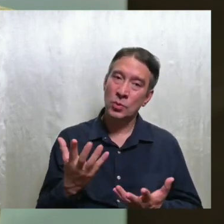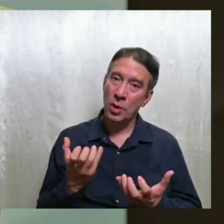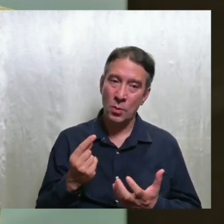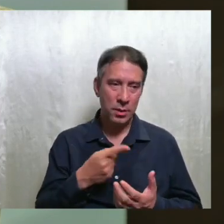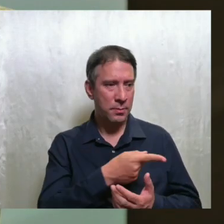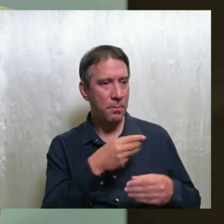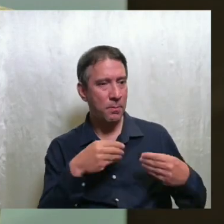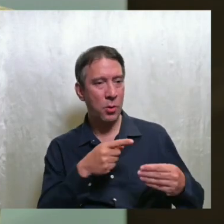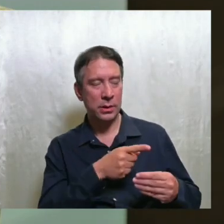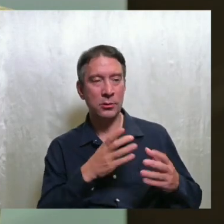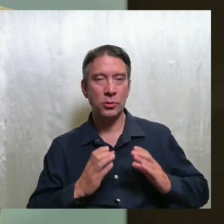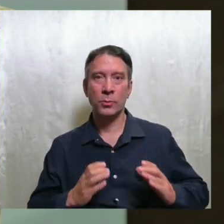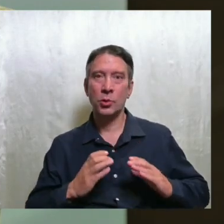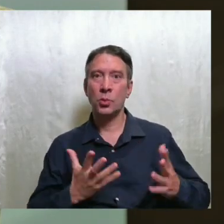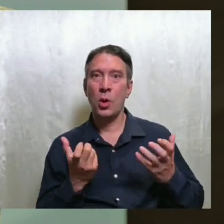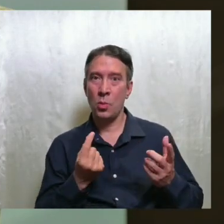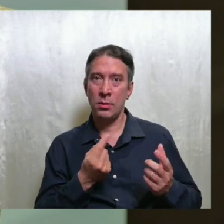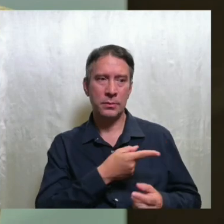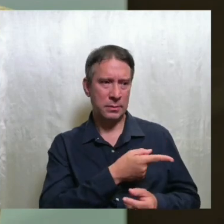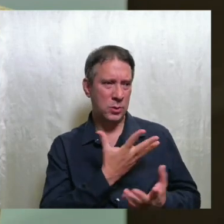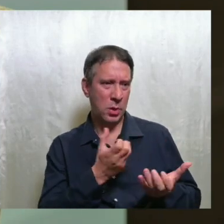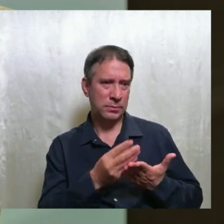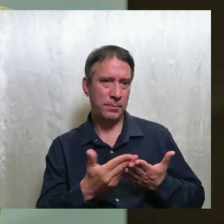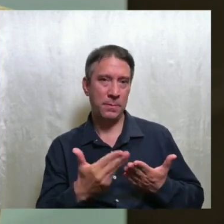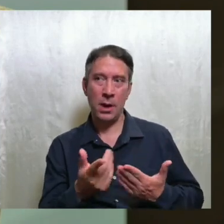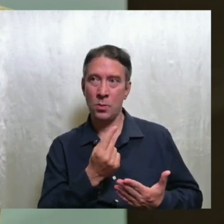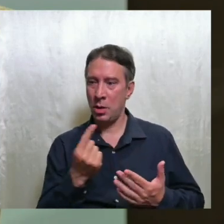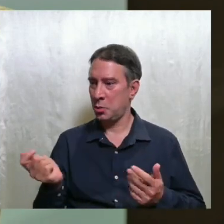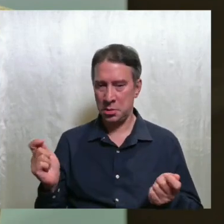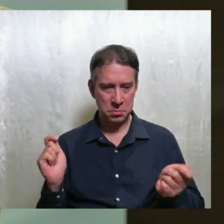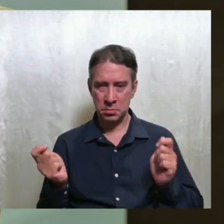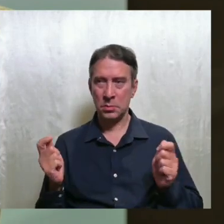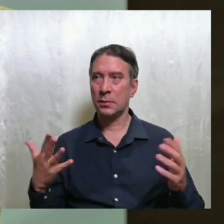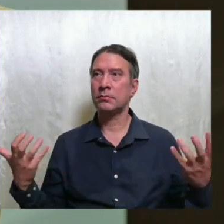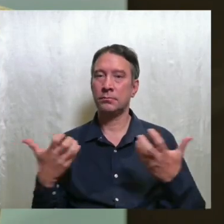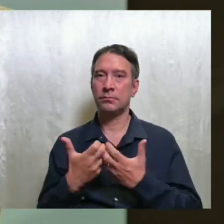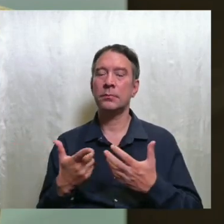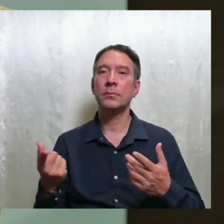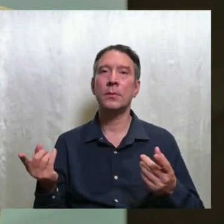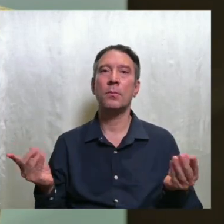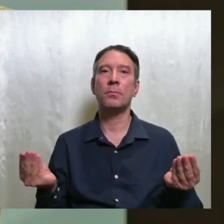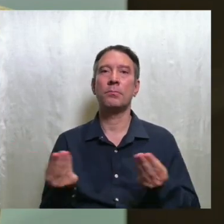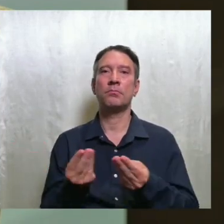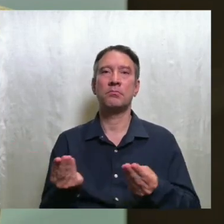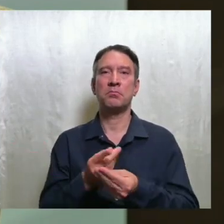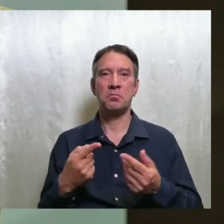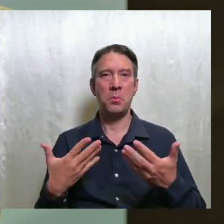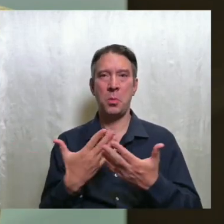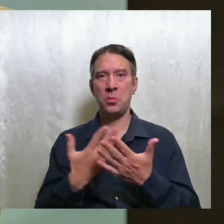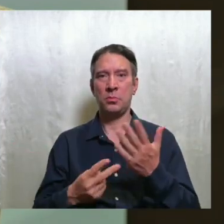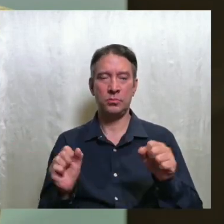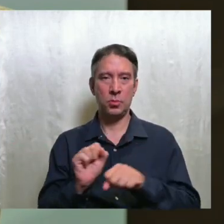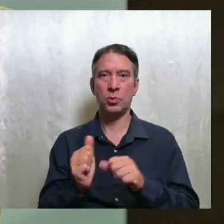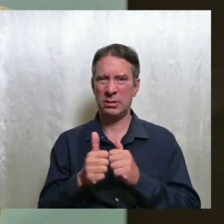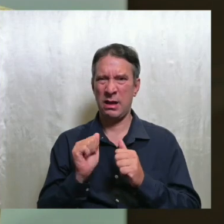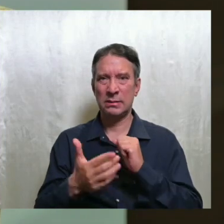like some job application essentials, like creating their resumes. That's really number one. Why are the digital